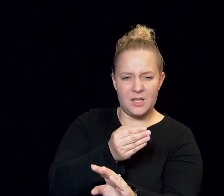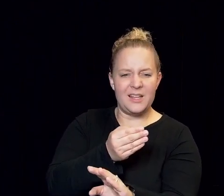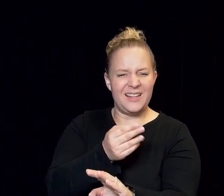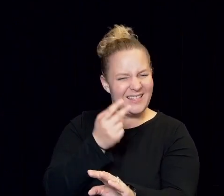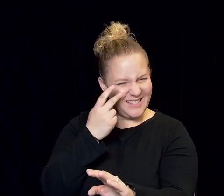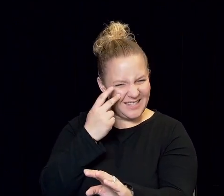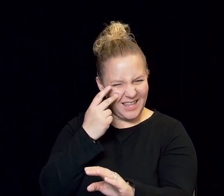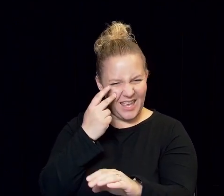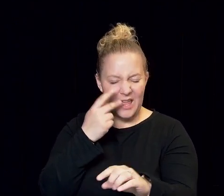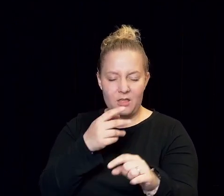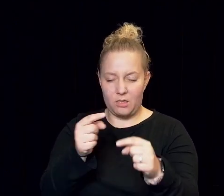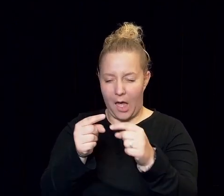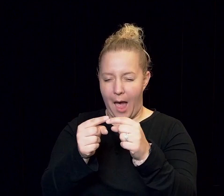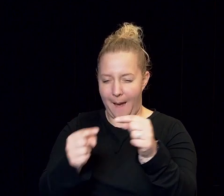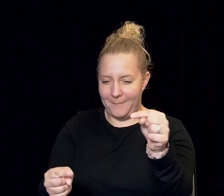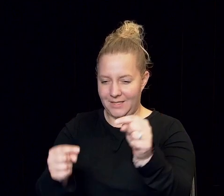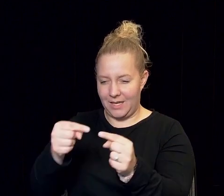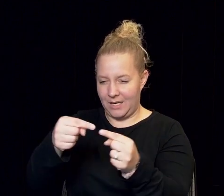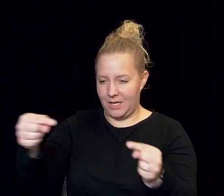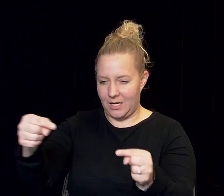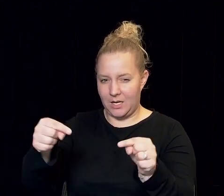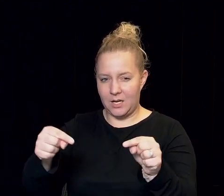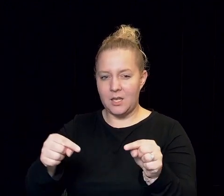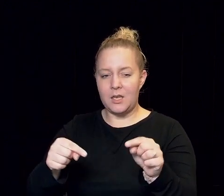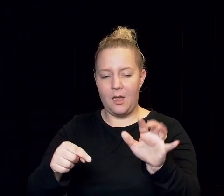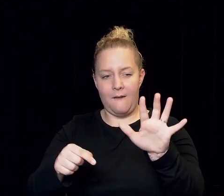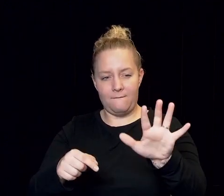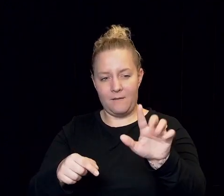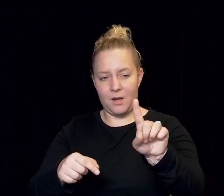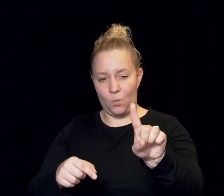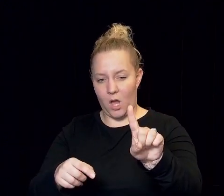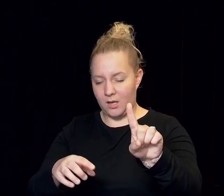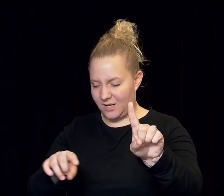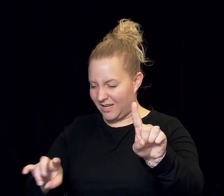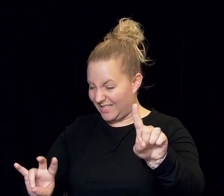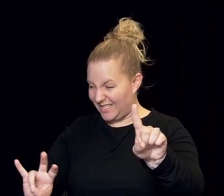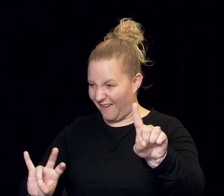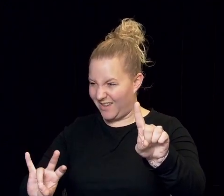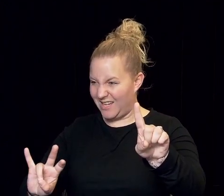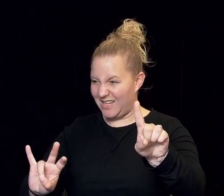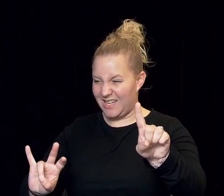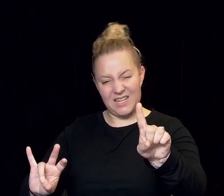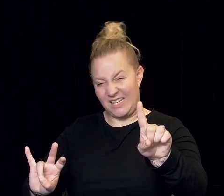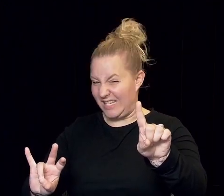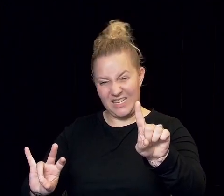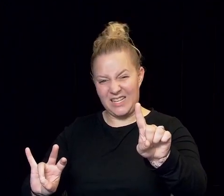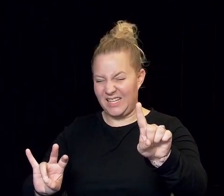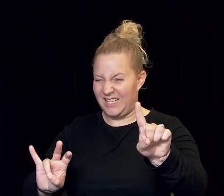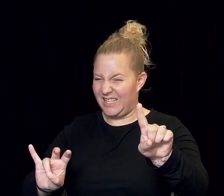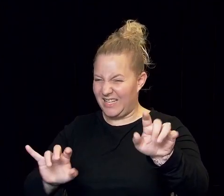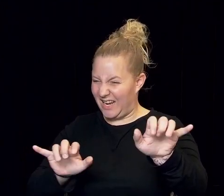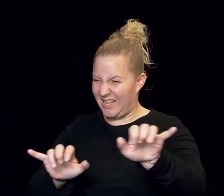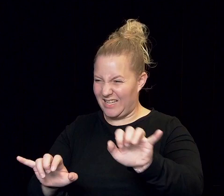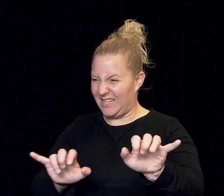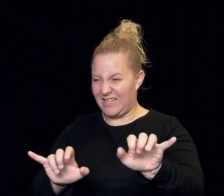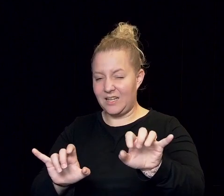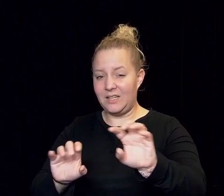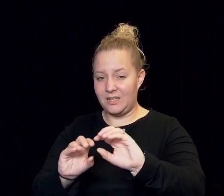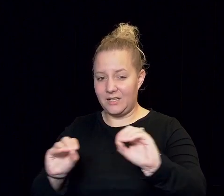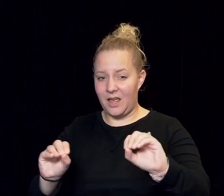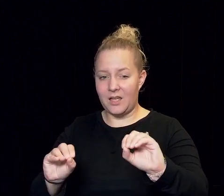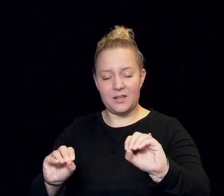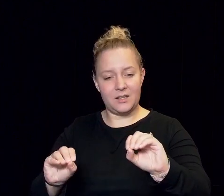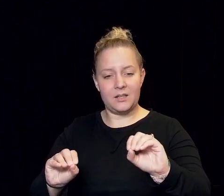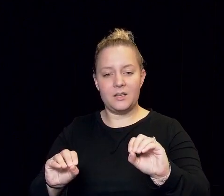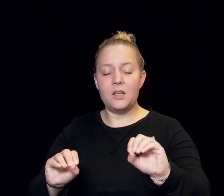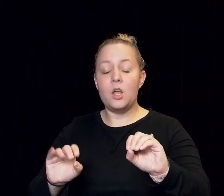of opposite diagonals, if they have any factors in common. So 51 and 7, they do not, because I know 7 times 7 is 49. That's not